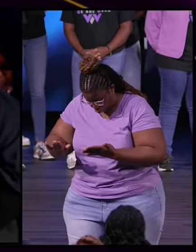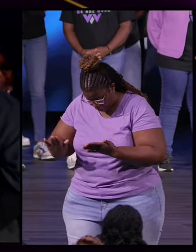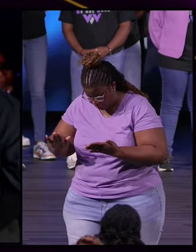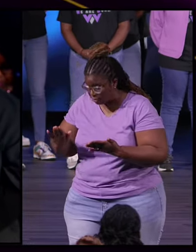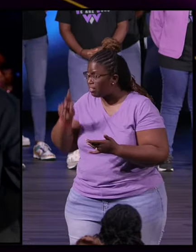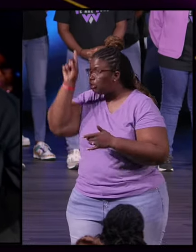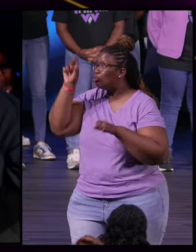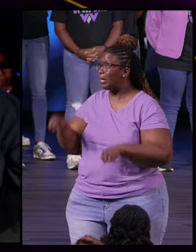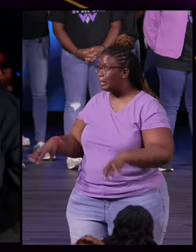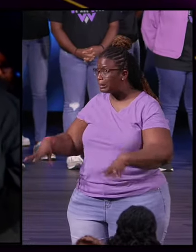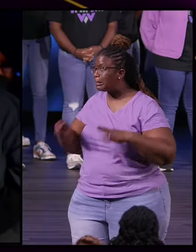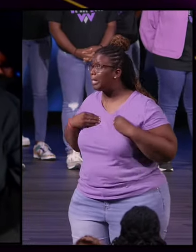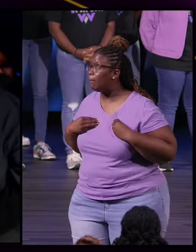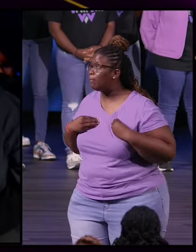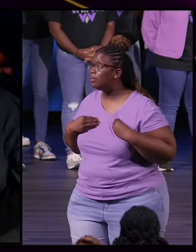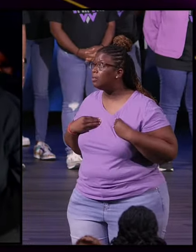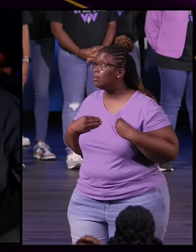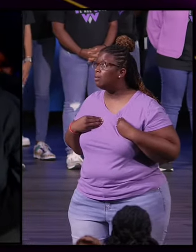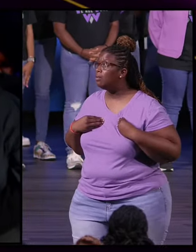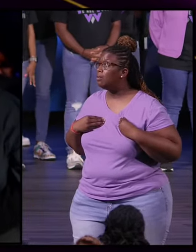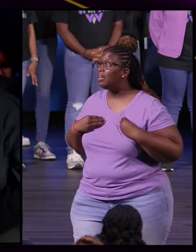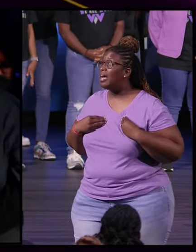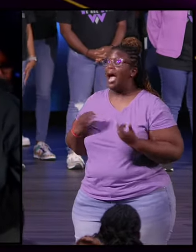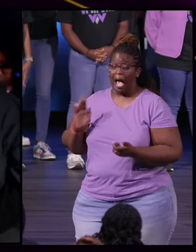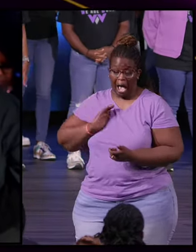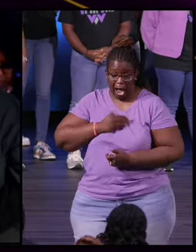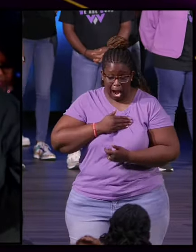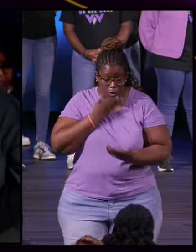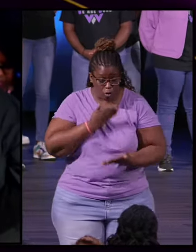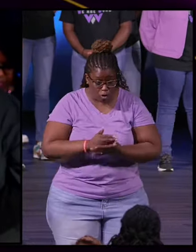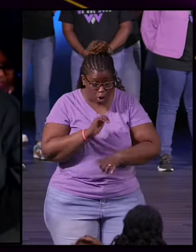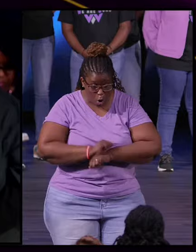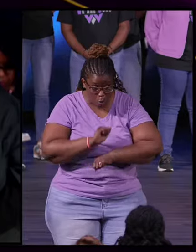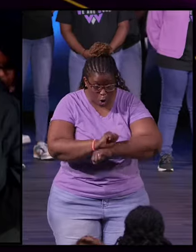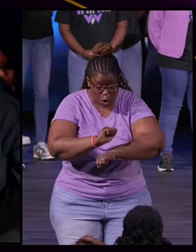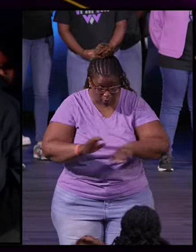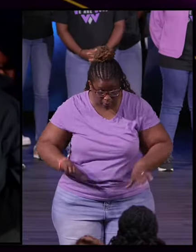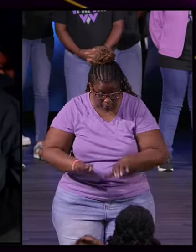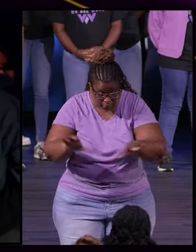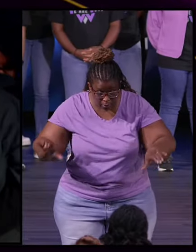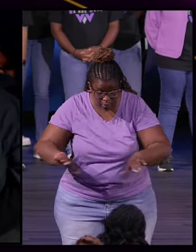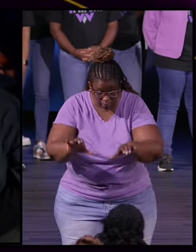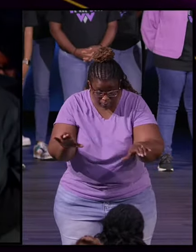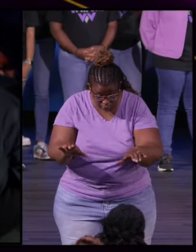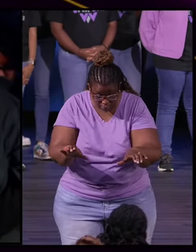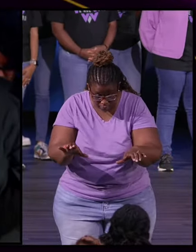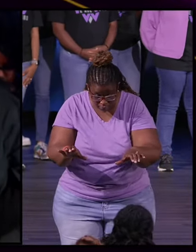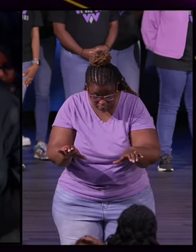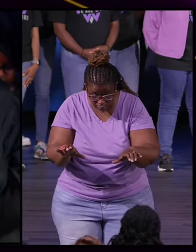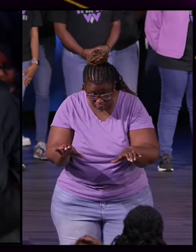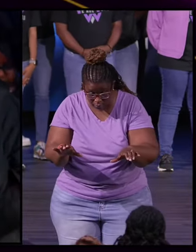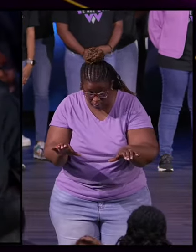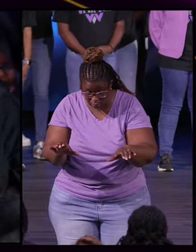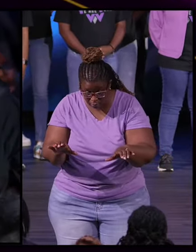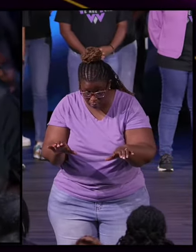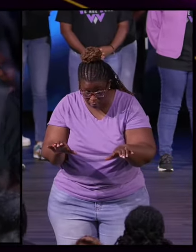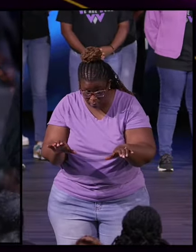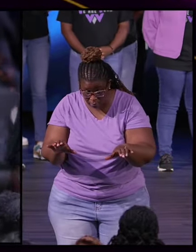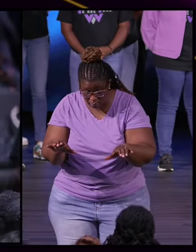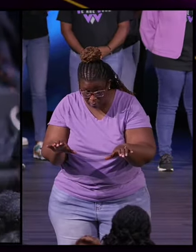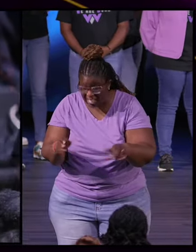God, allow our good works to only be found in us acting out in